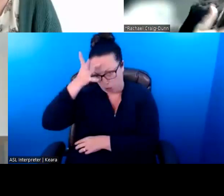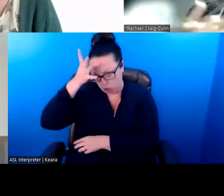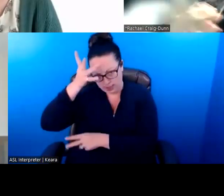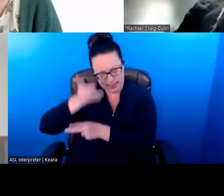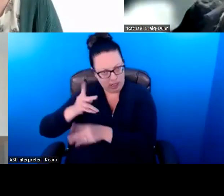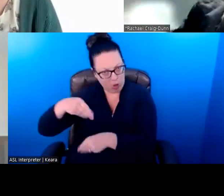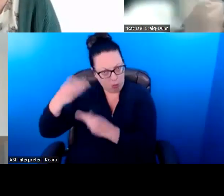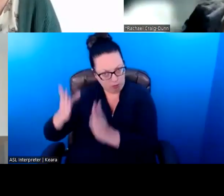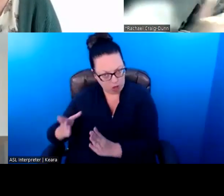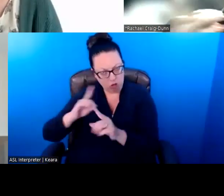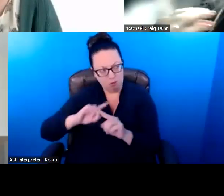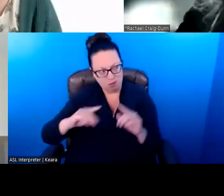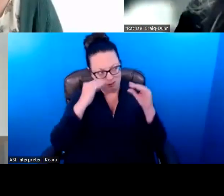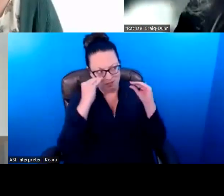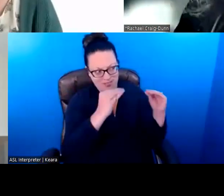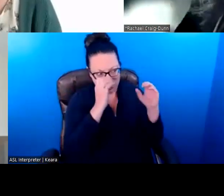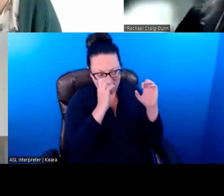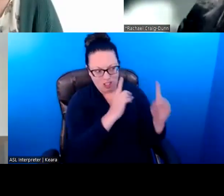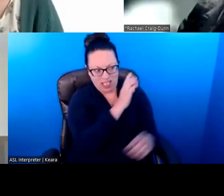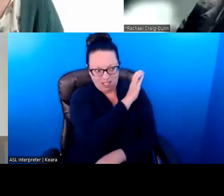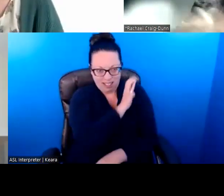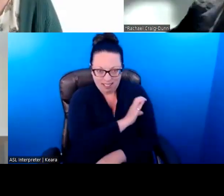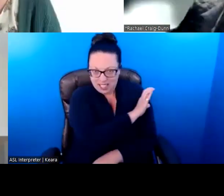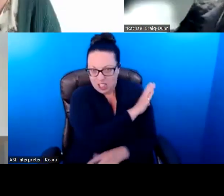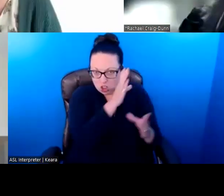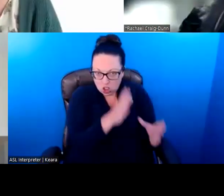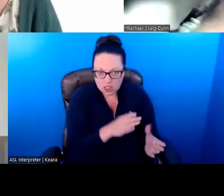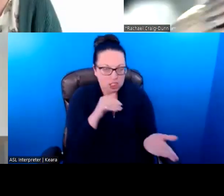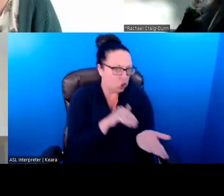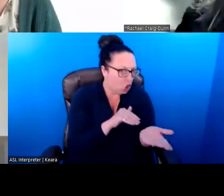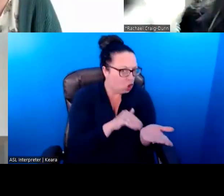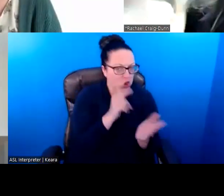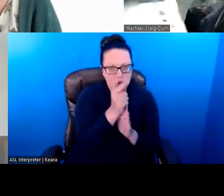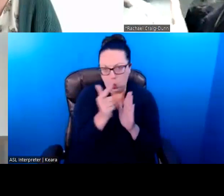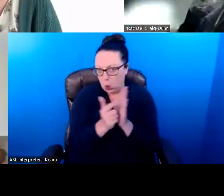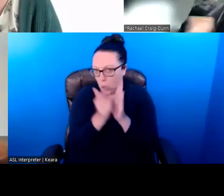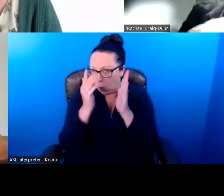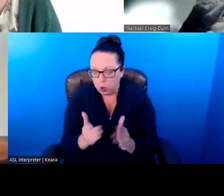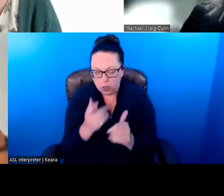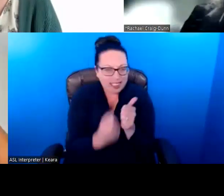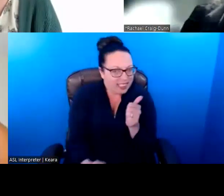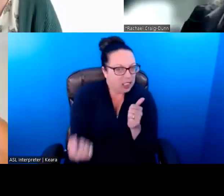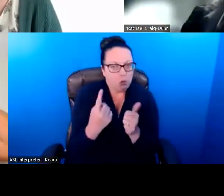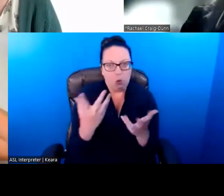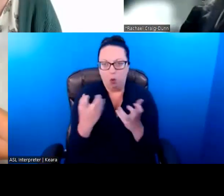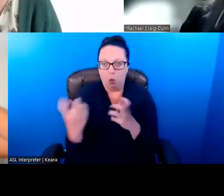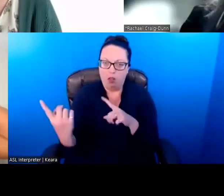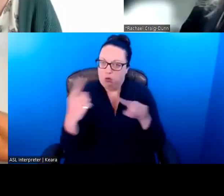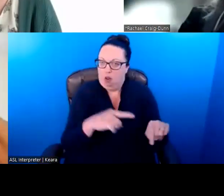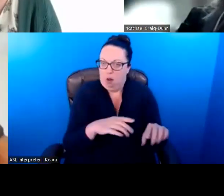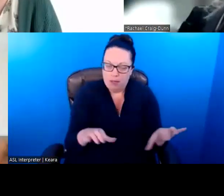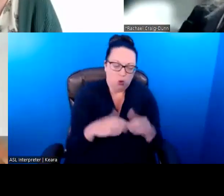are educating clinicians. We have doctors, lawyers, anyone who wants to come and do youth mental health first